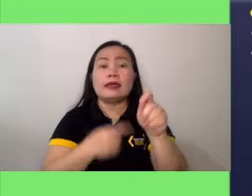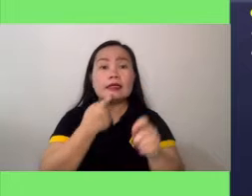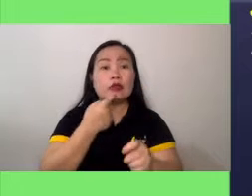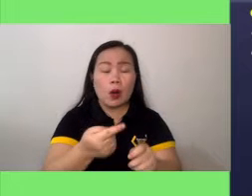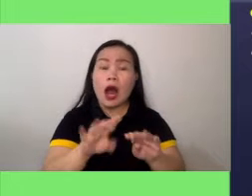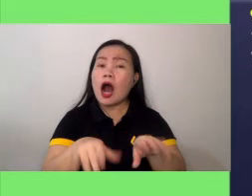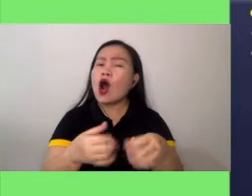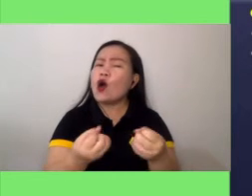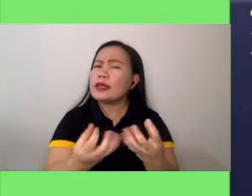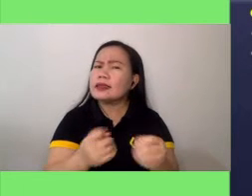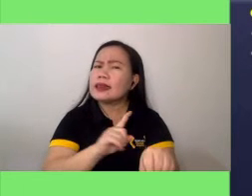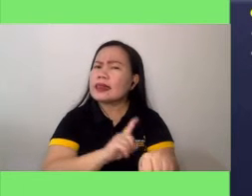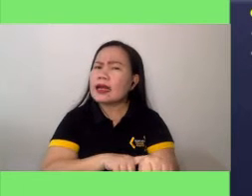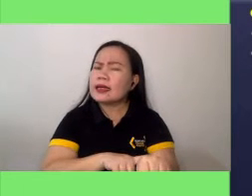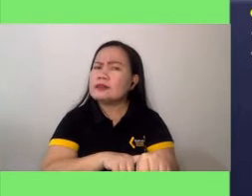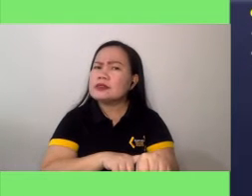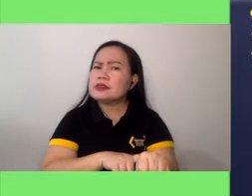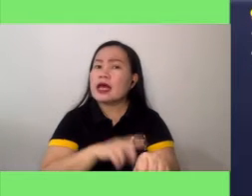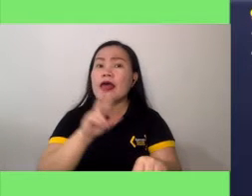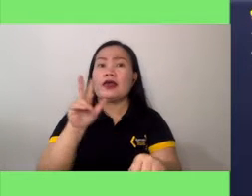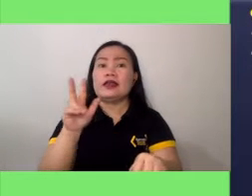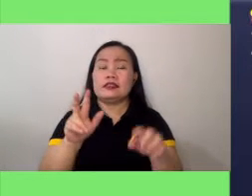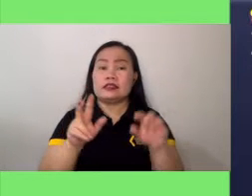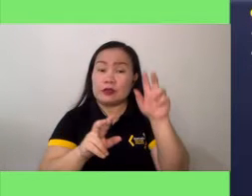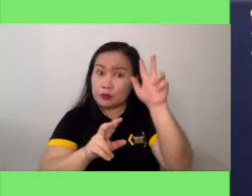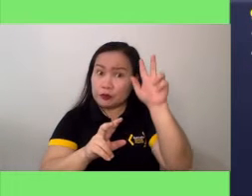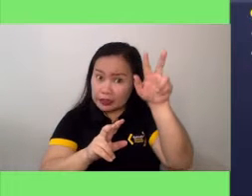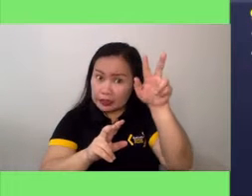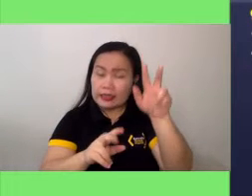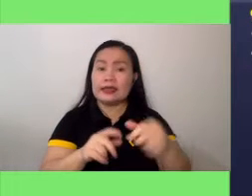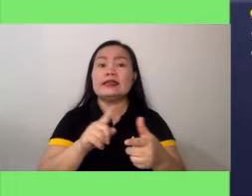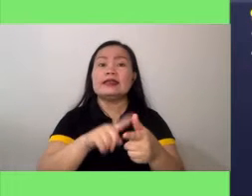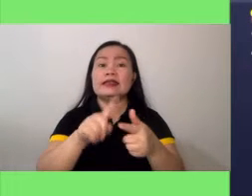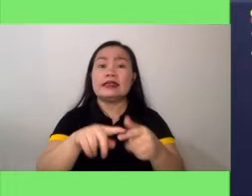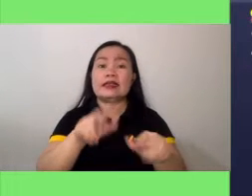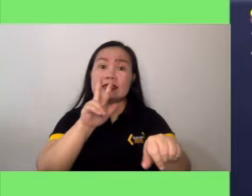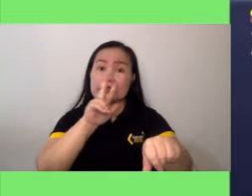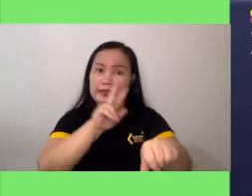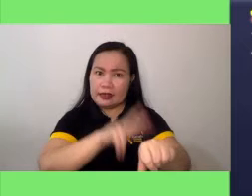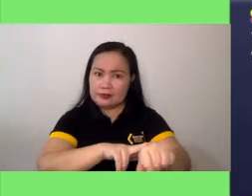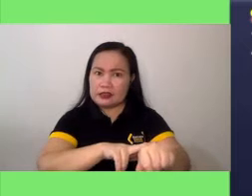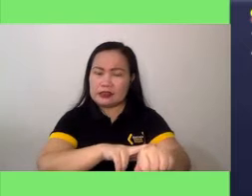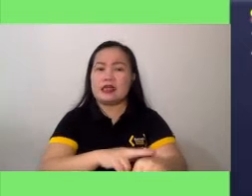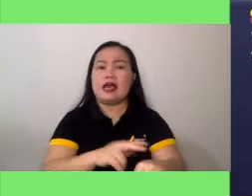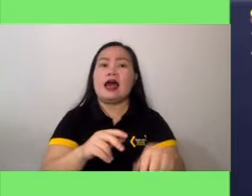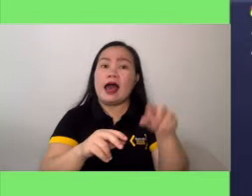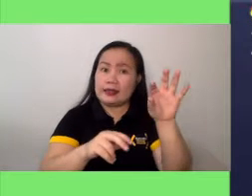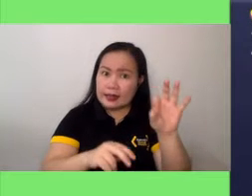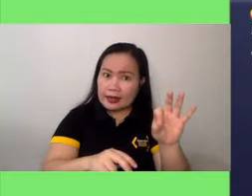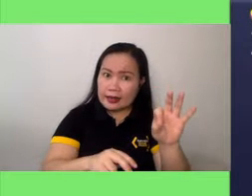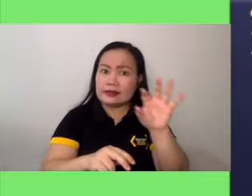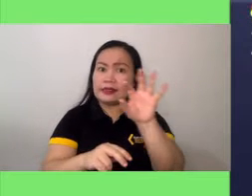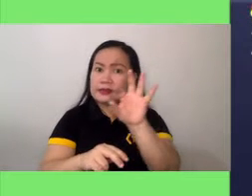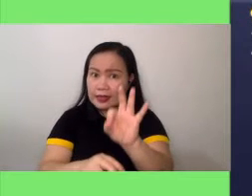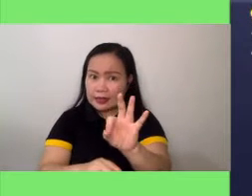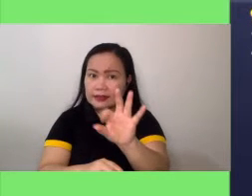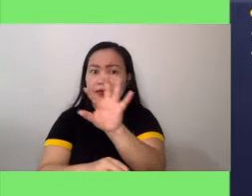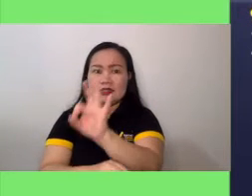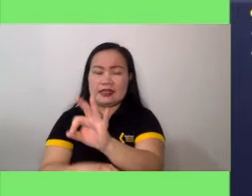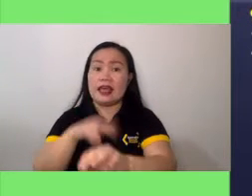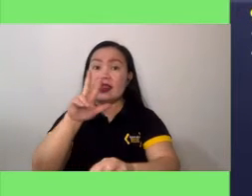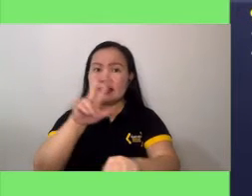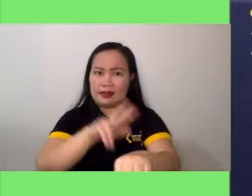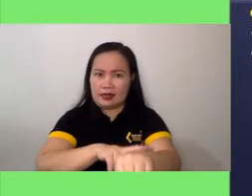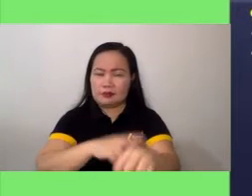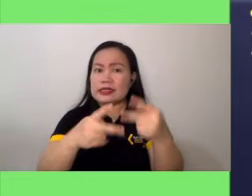ang exponent mo ay 3, ibig sabihin 3 times mong gagamitin si 9 as your factor. So, 9 times